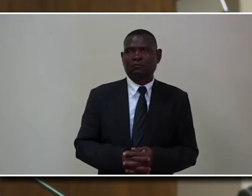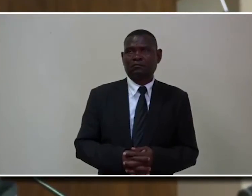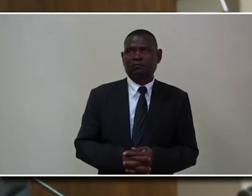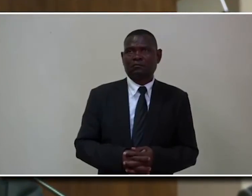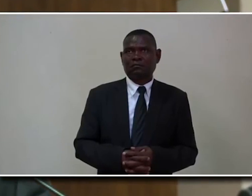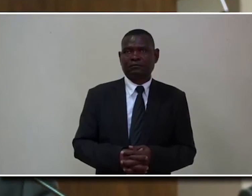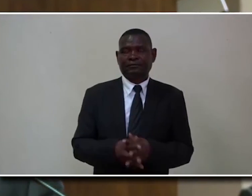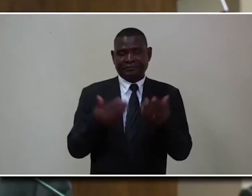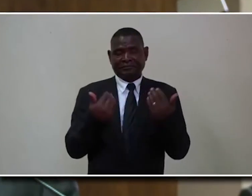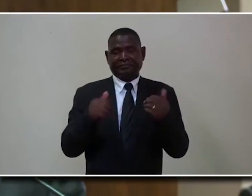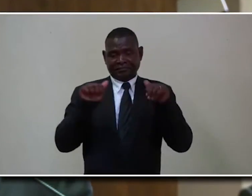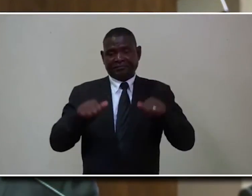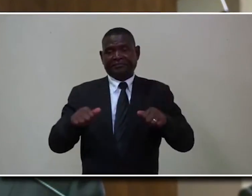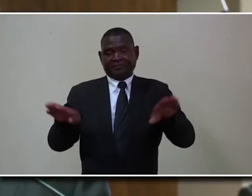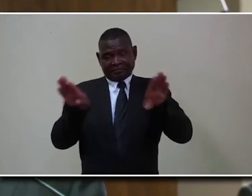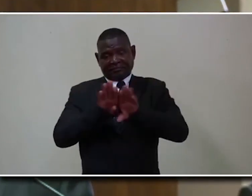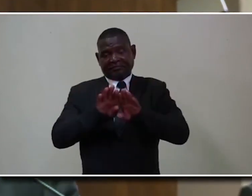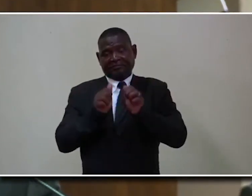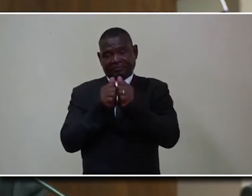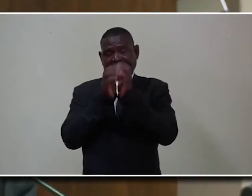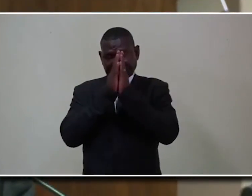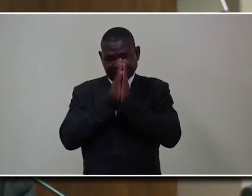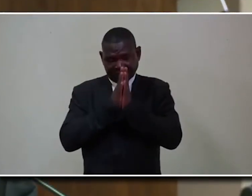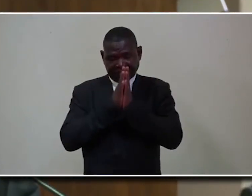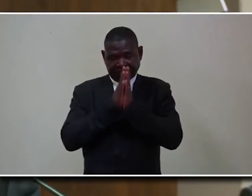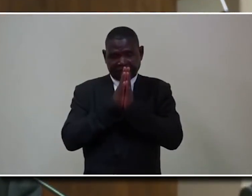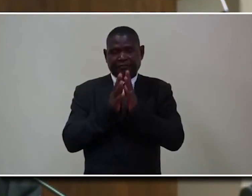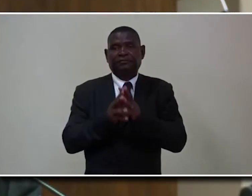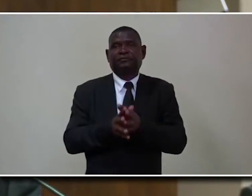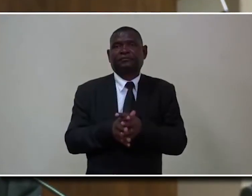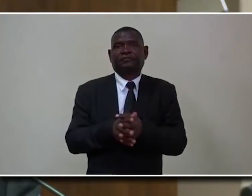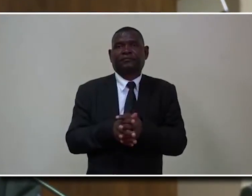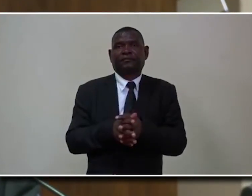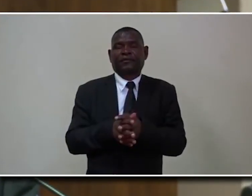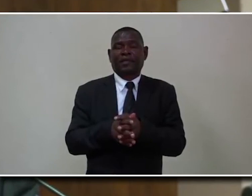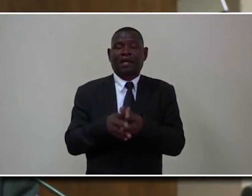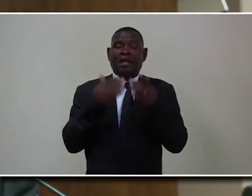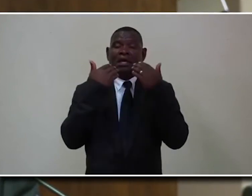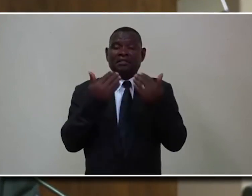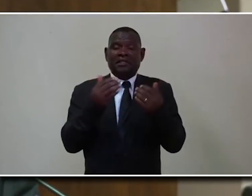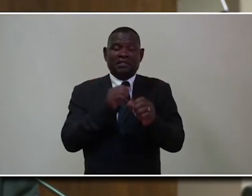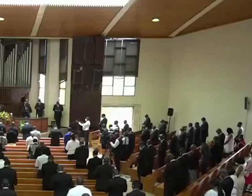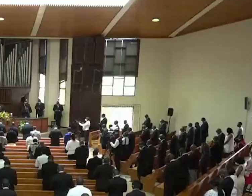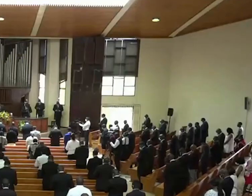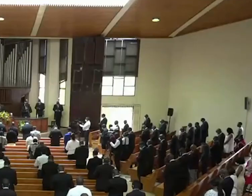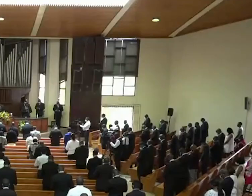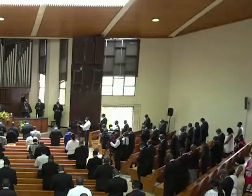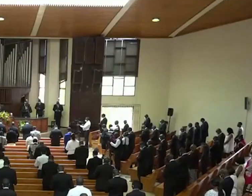Now we can close with a prayer. So pano tingatseke mpempero. Thank you, loving Father in